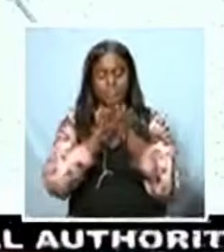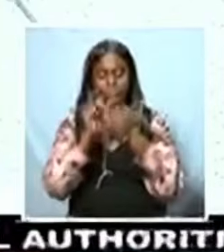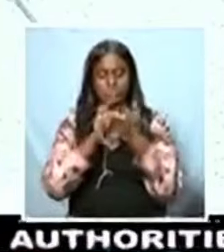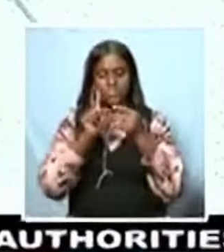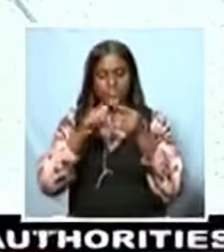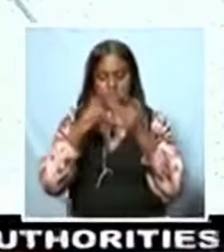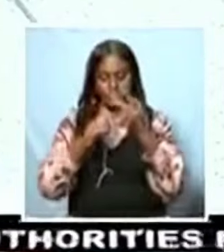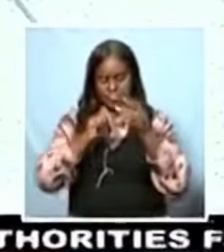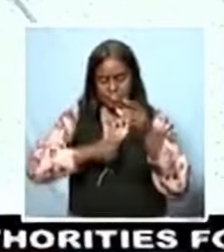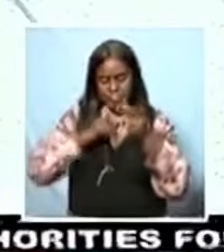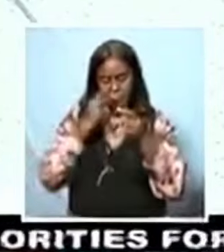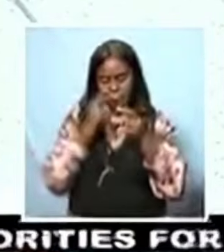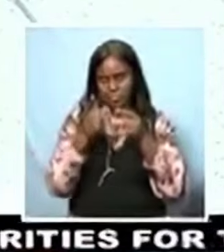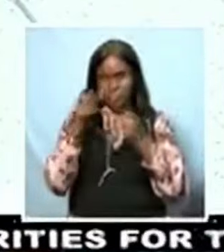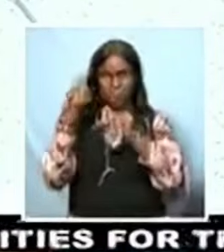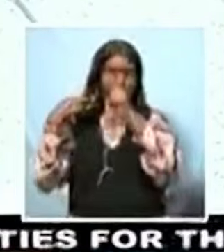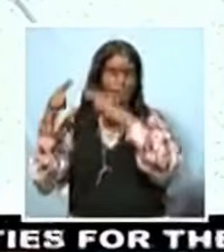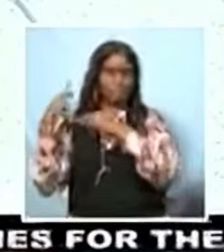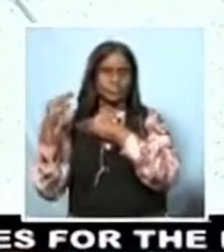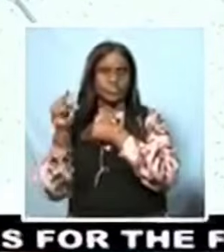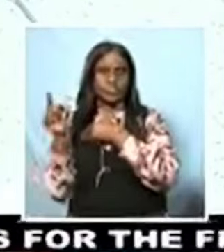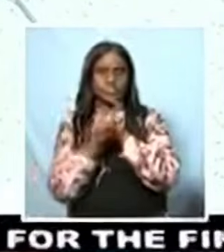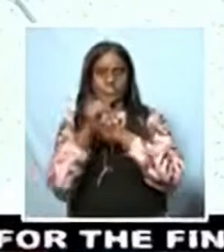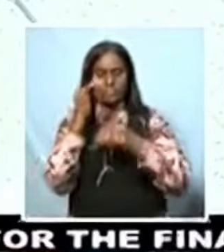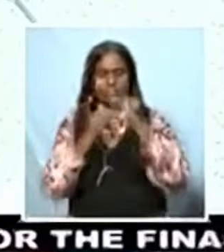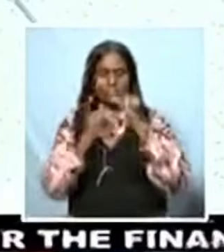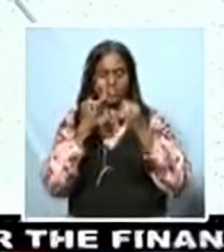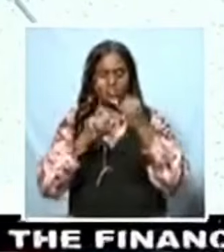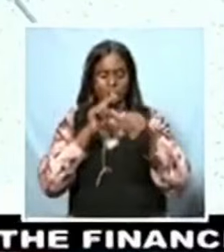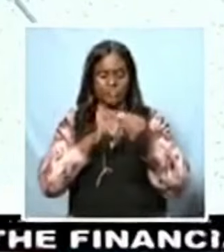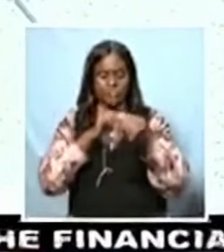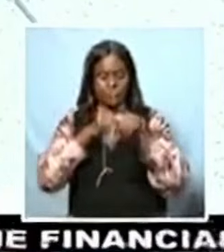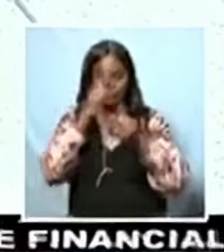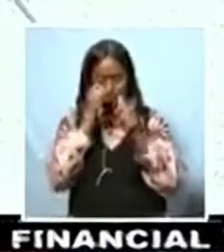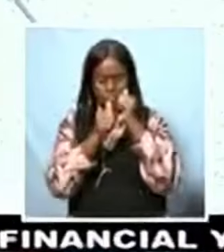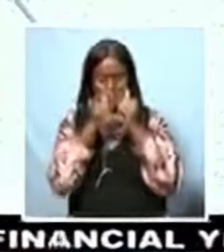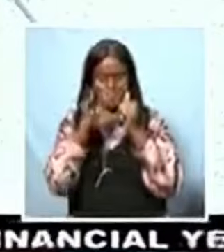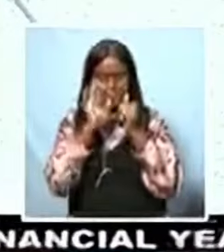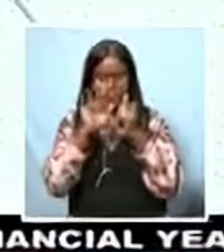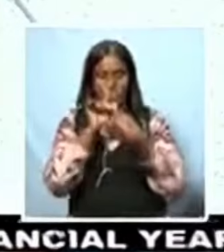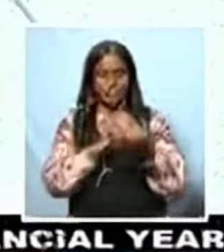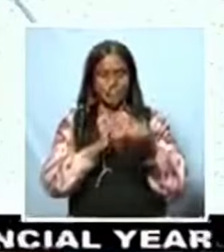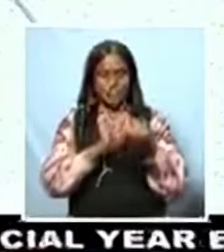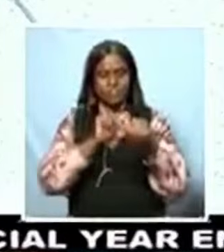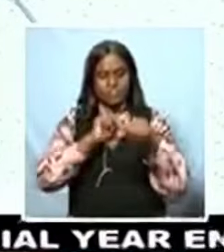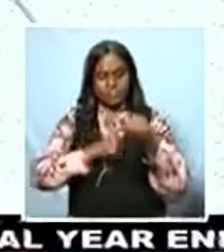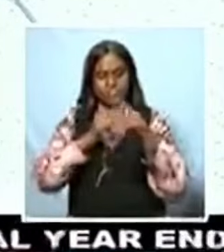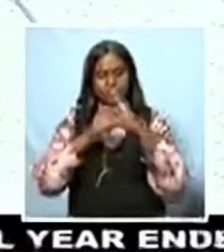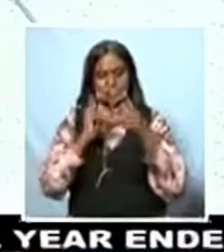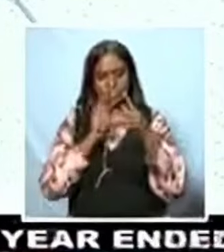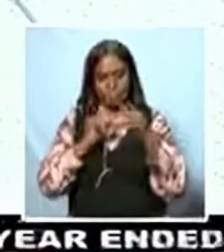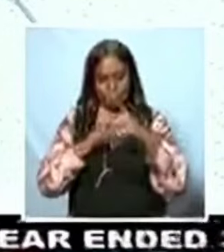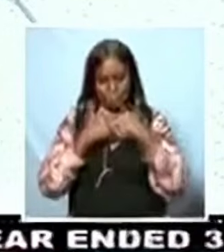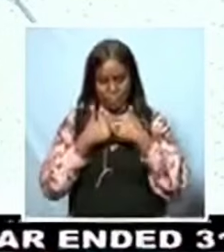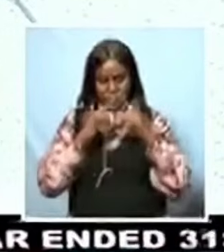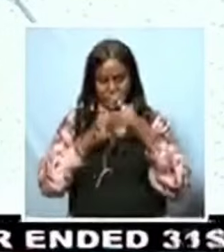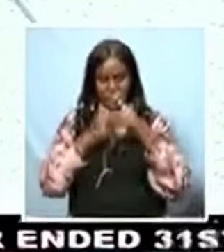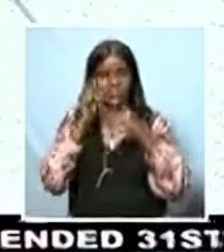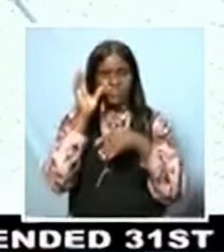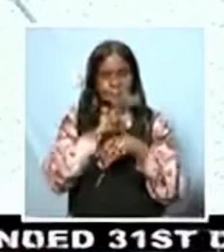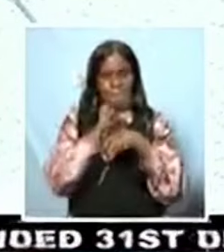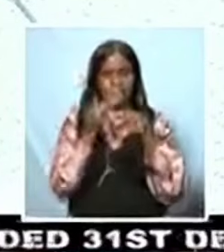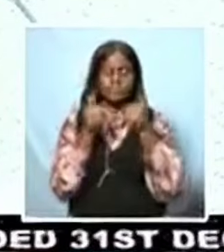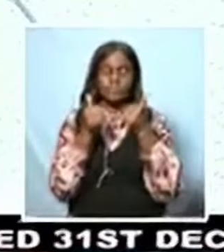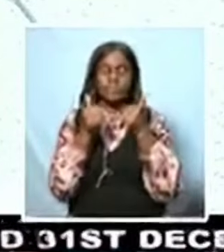looking at revising the completion period because of the time it started. We had started it because it